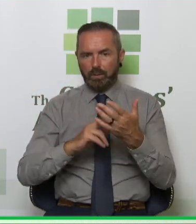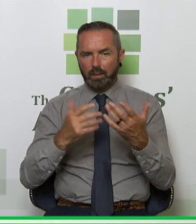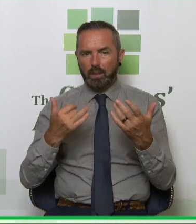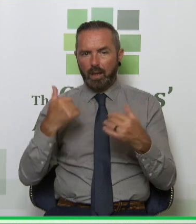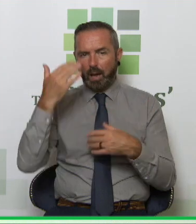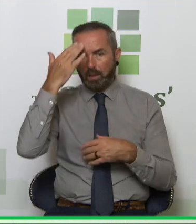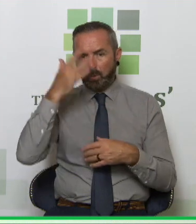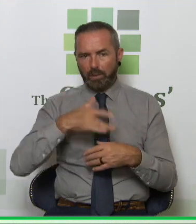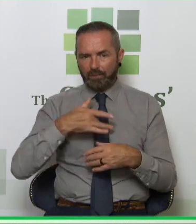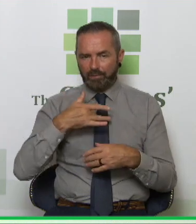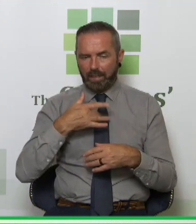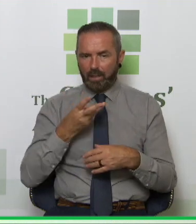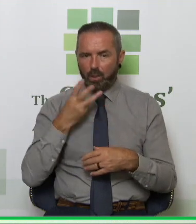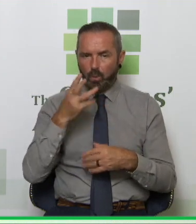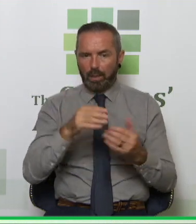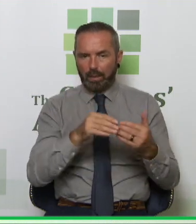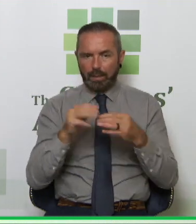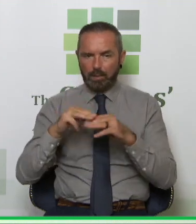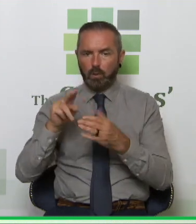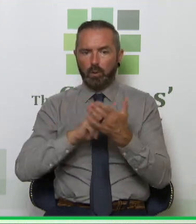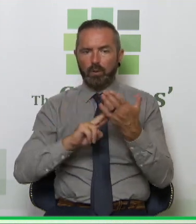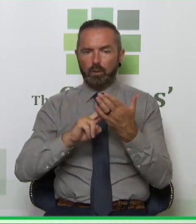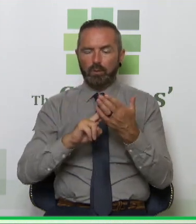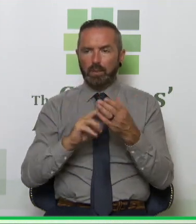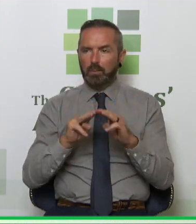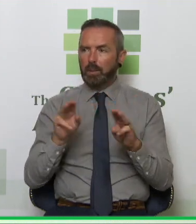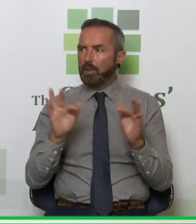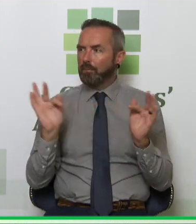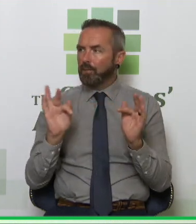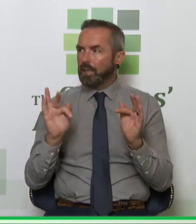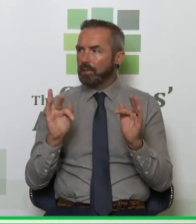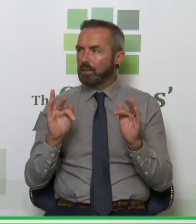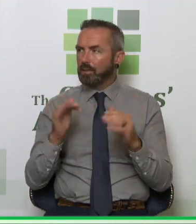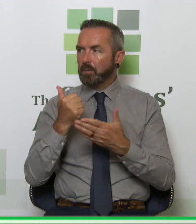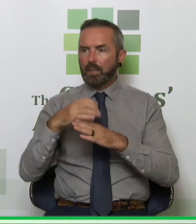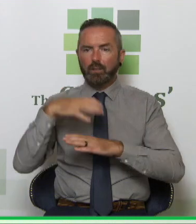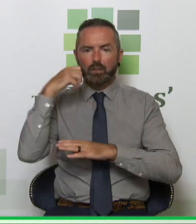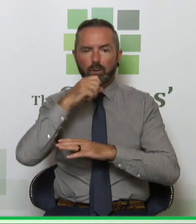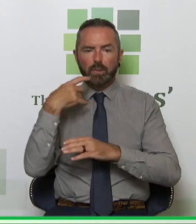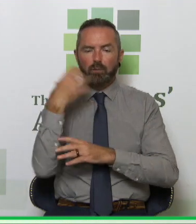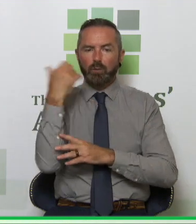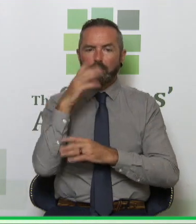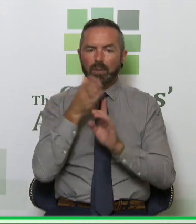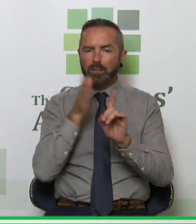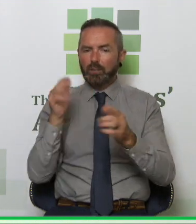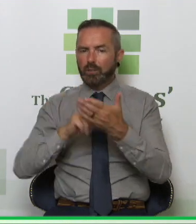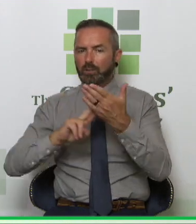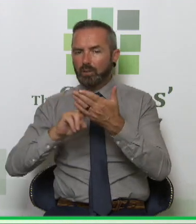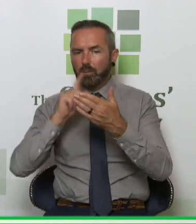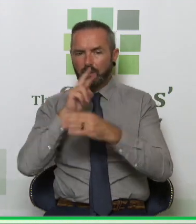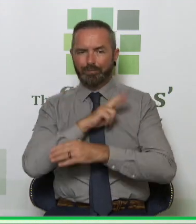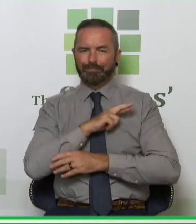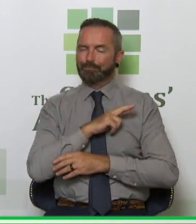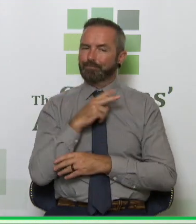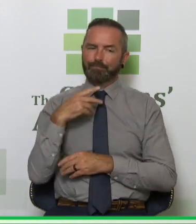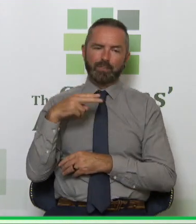I know that there can be a lot of fear based on the assumption that criminalization deters problem drug use, but that's really